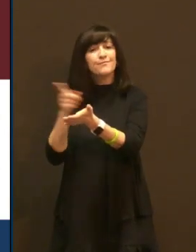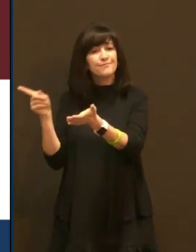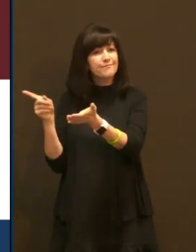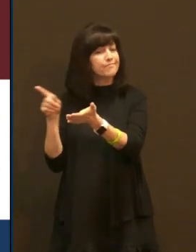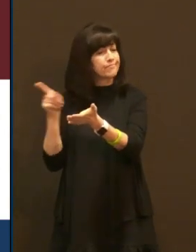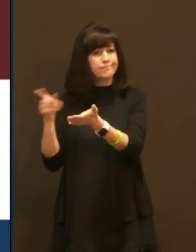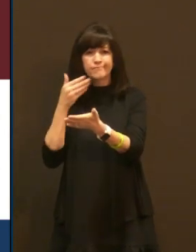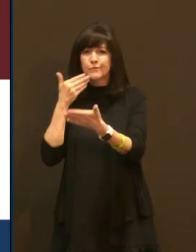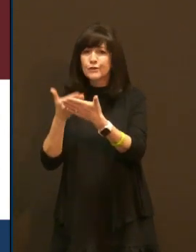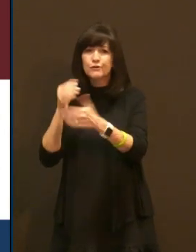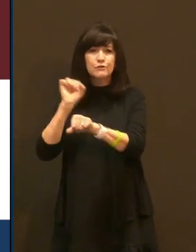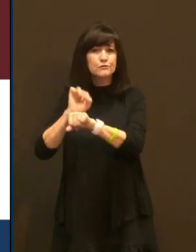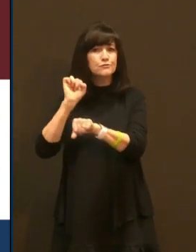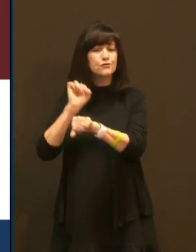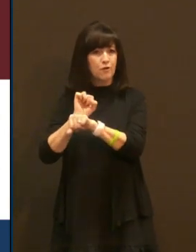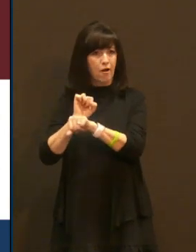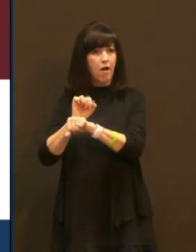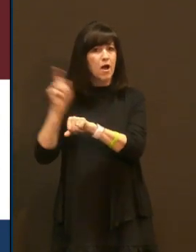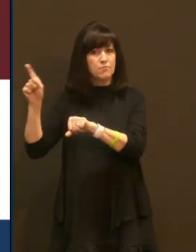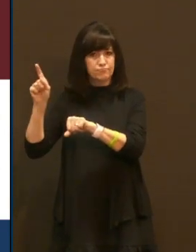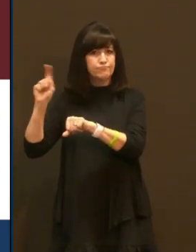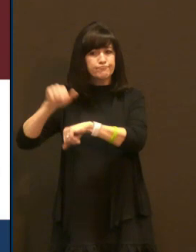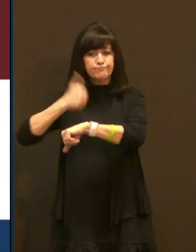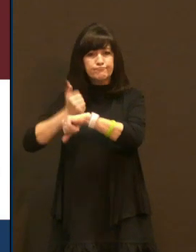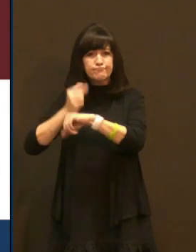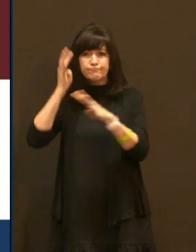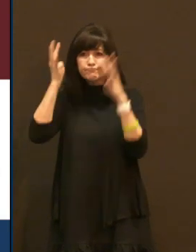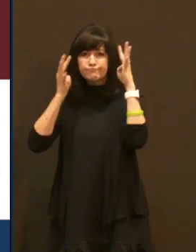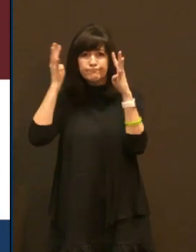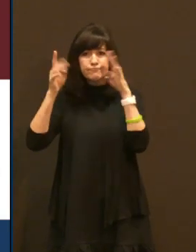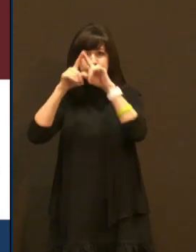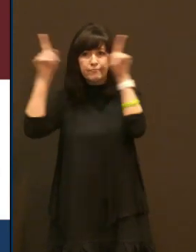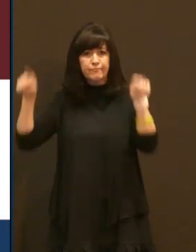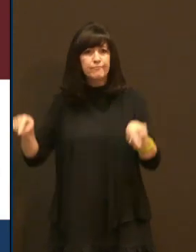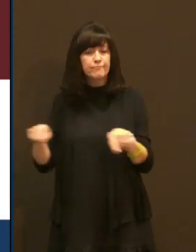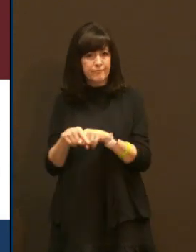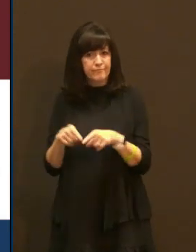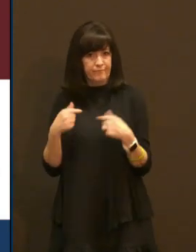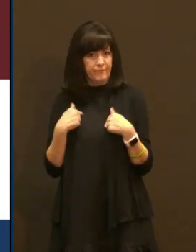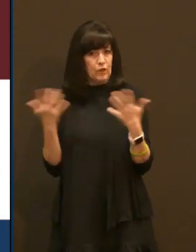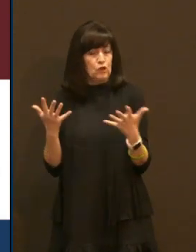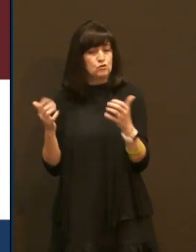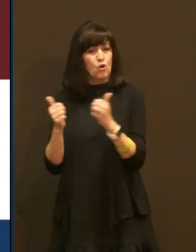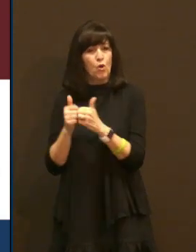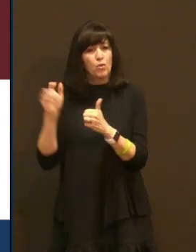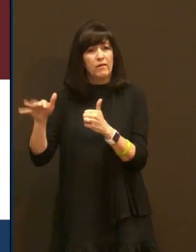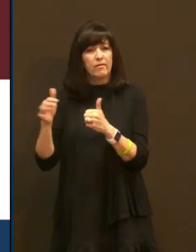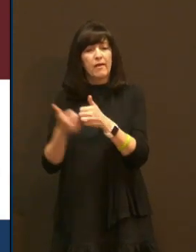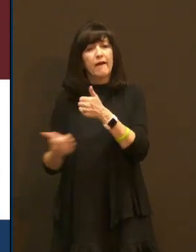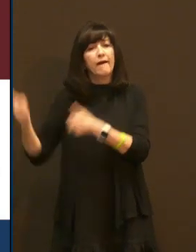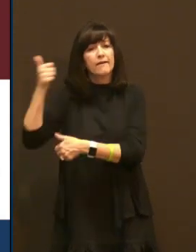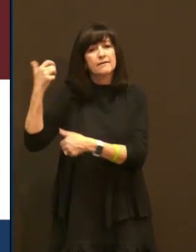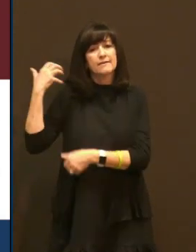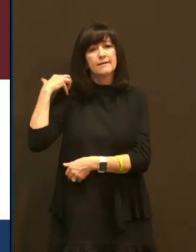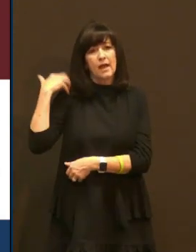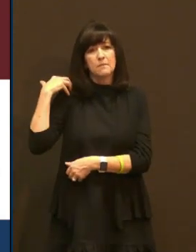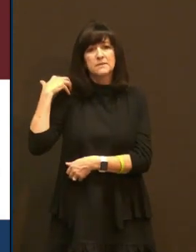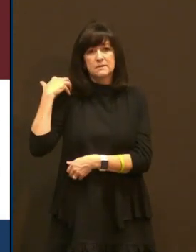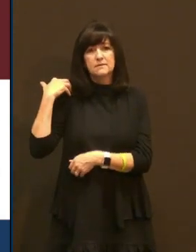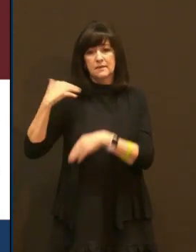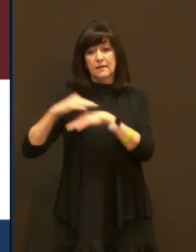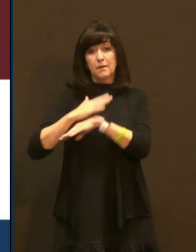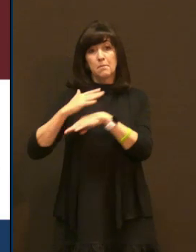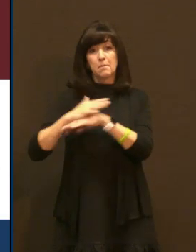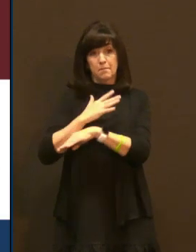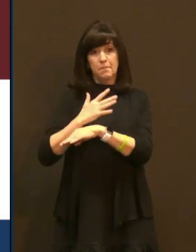they've done on signage, partnership with us. I spoke with the captain of the beach patrol and some of his guys that